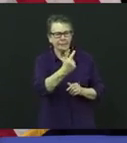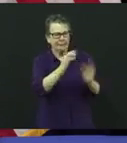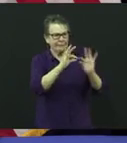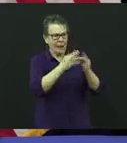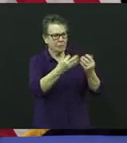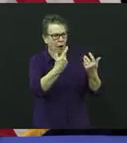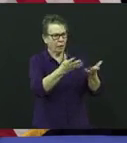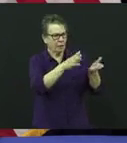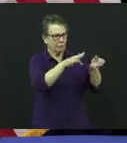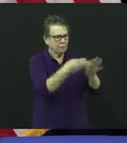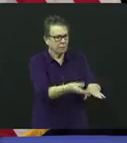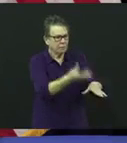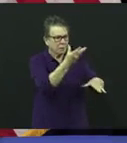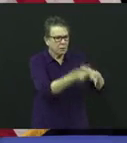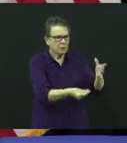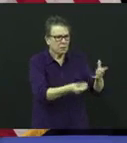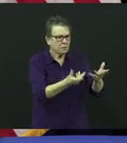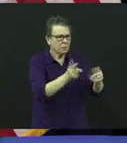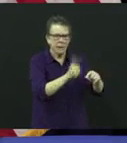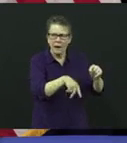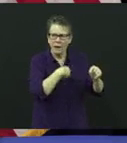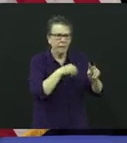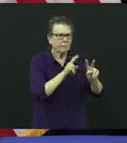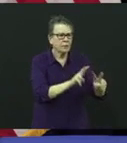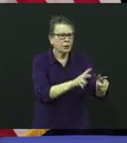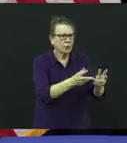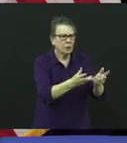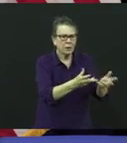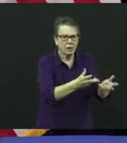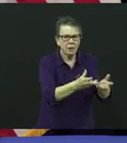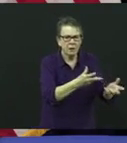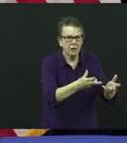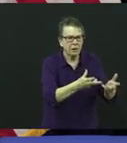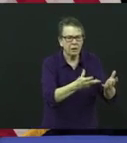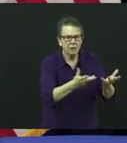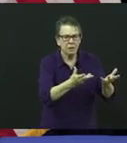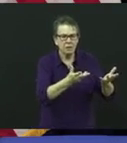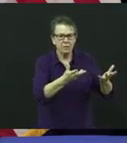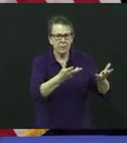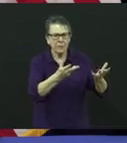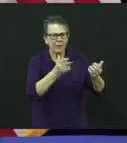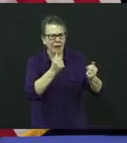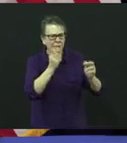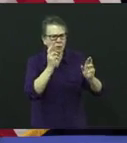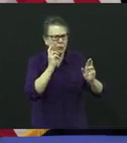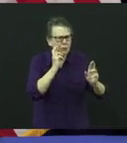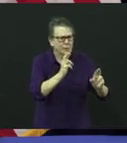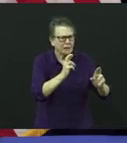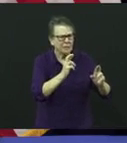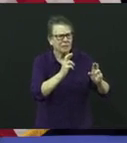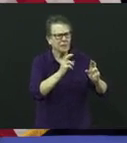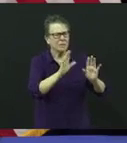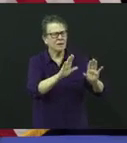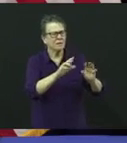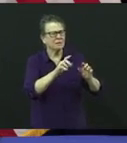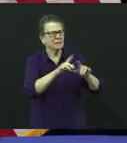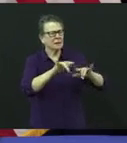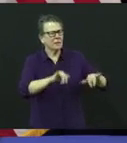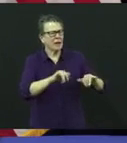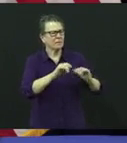contact, returning that, meeting that with the same level of responsibility and care and sensitivity. I take my hat off to you.